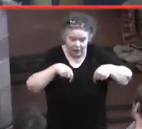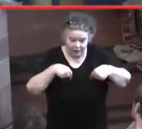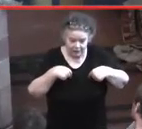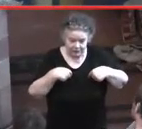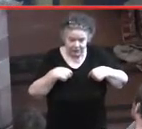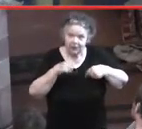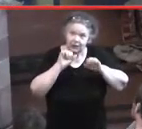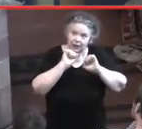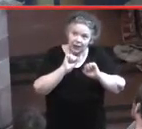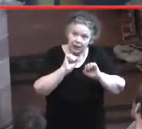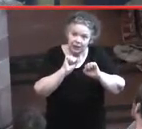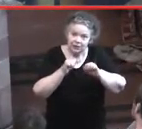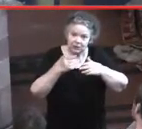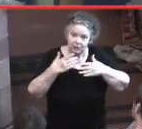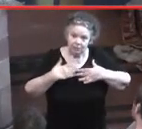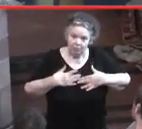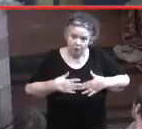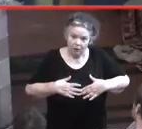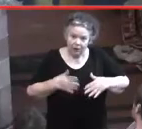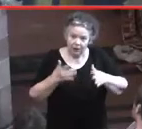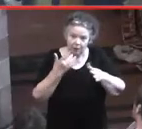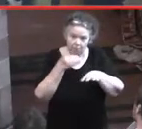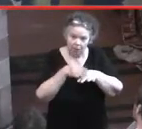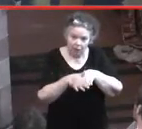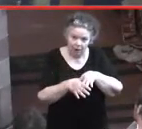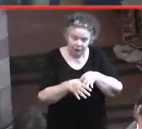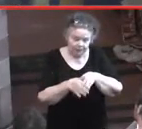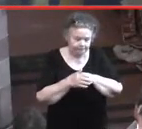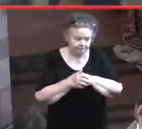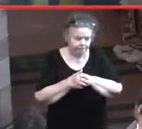the body and blood of Christ.